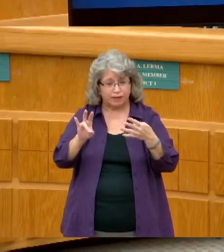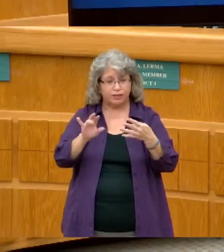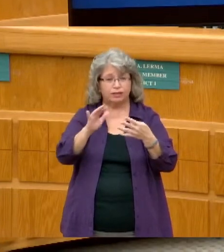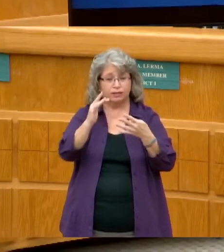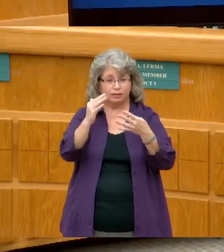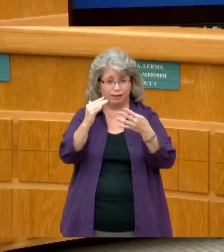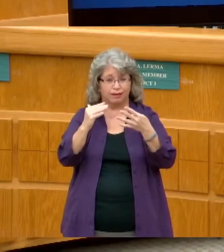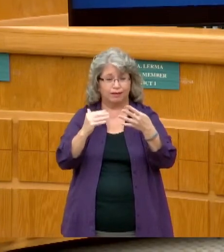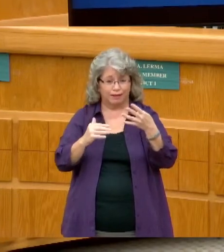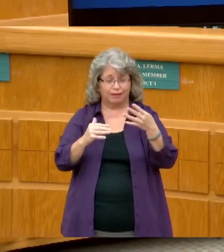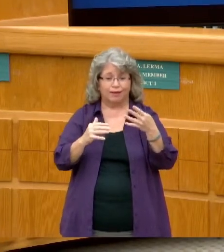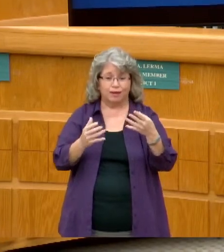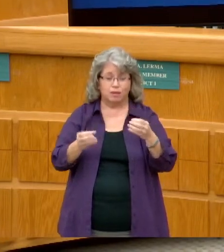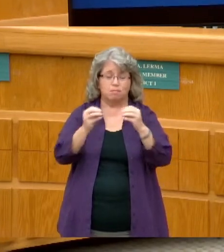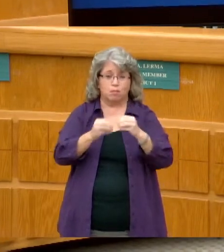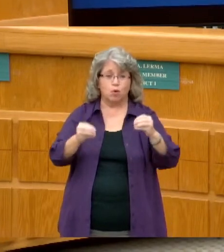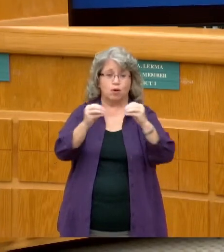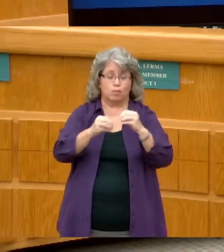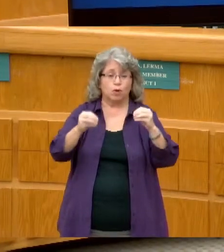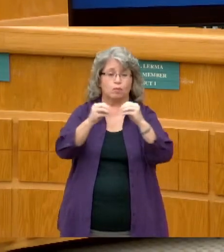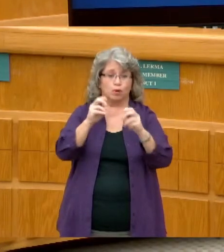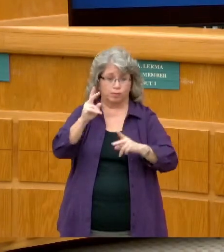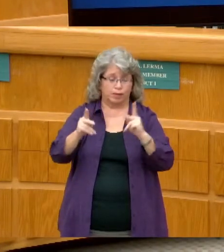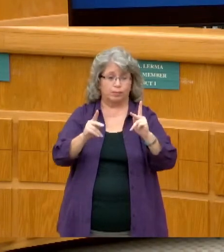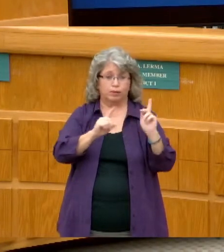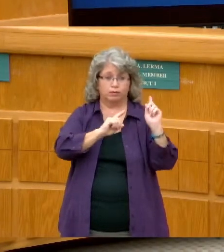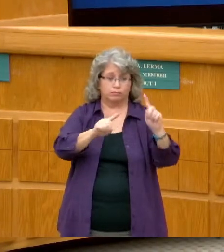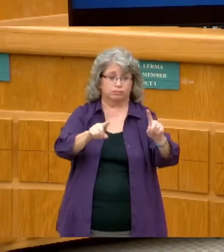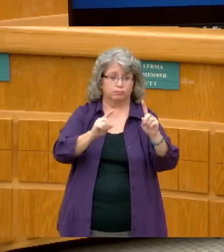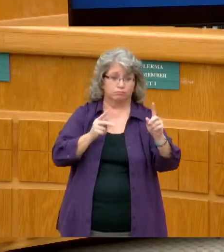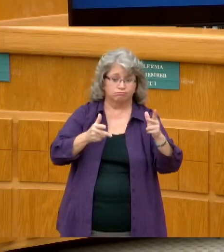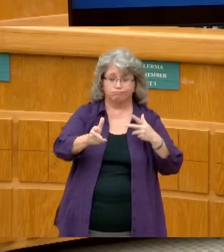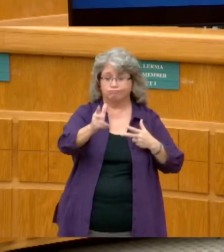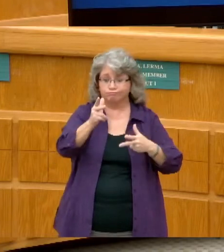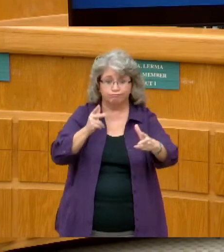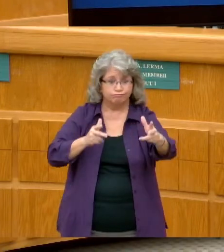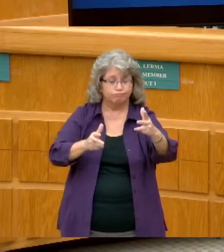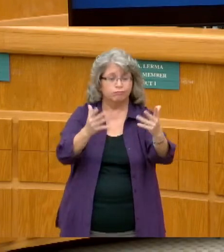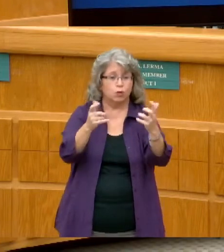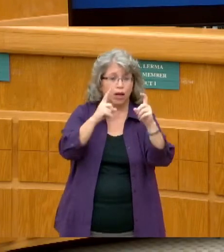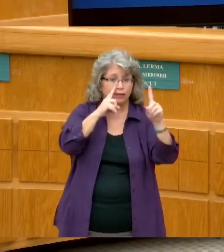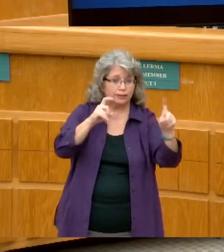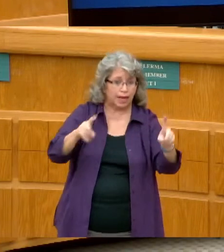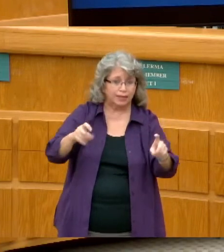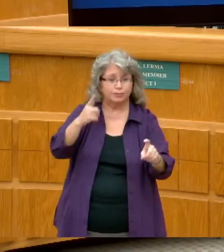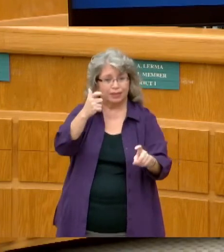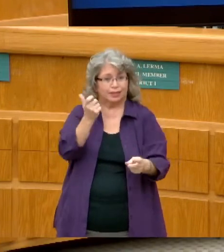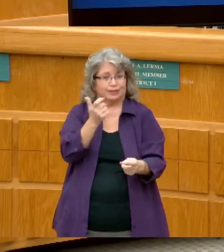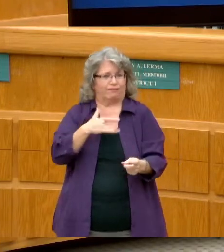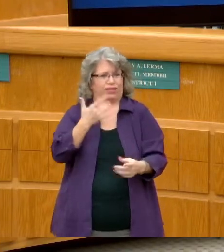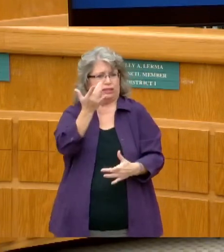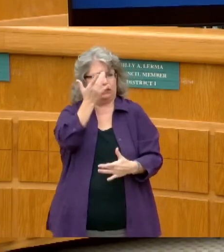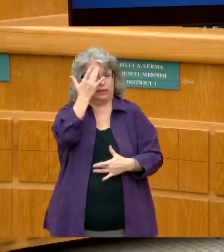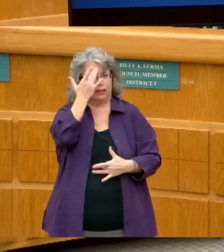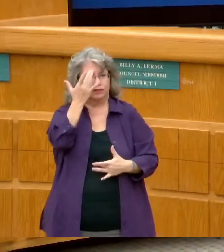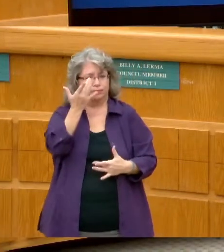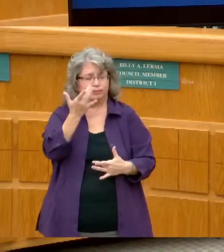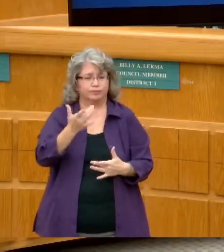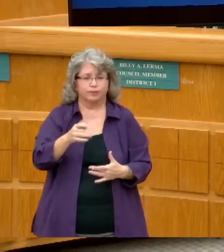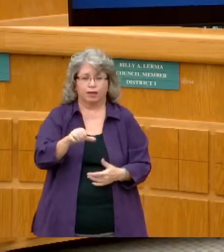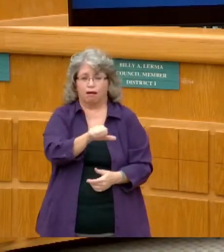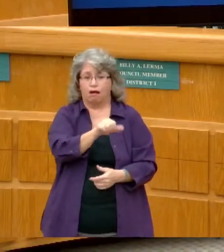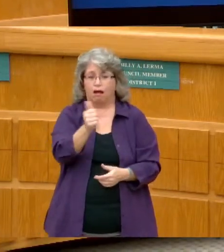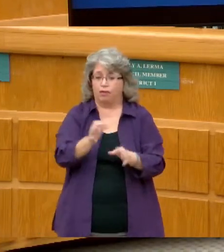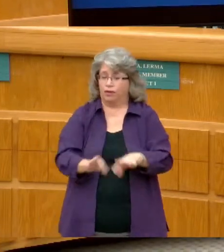quite a lot of more people that are coming through wanting to get tested because they're sick. And so the other important part